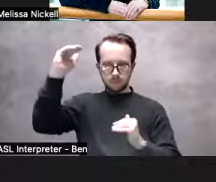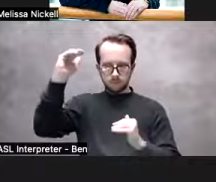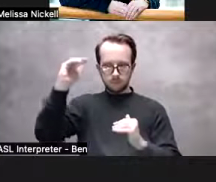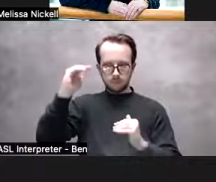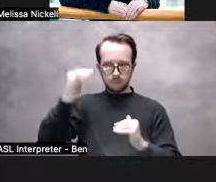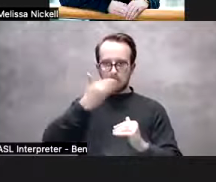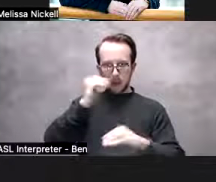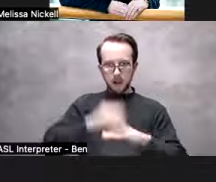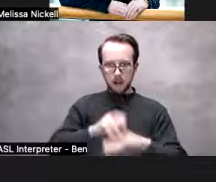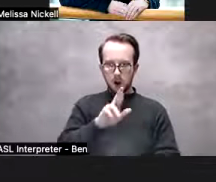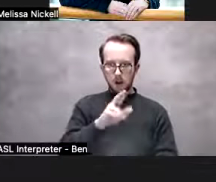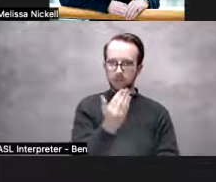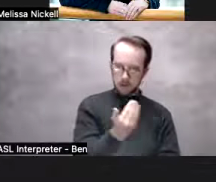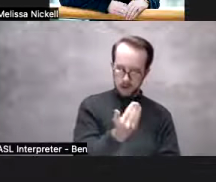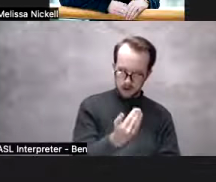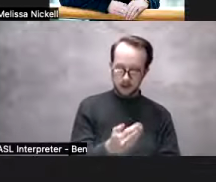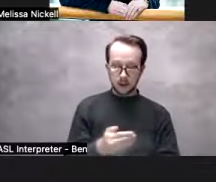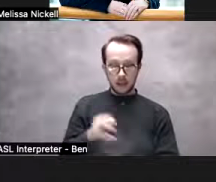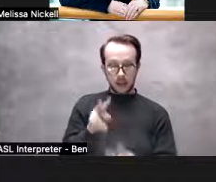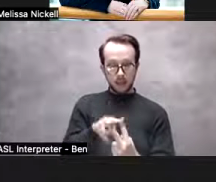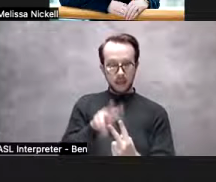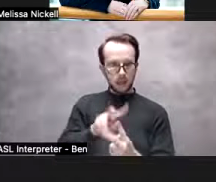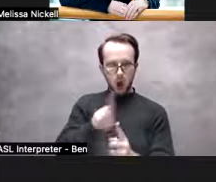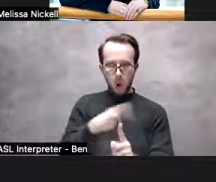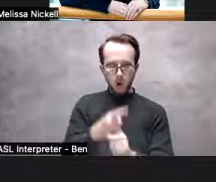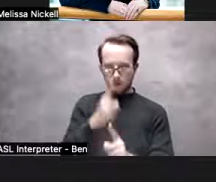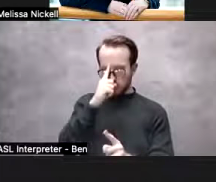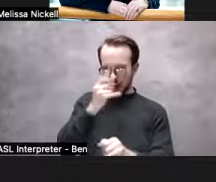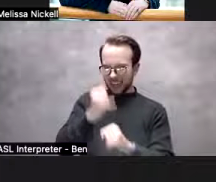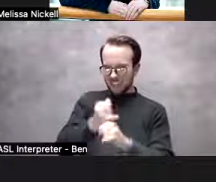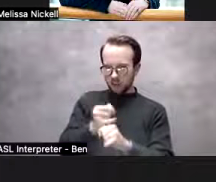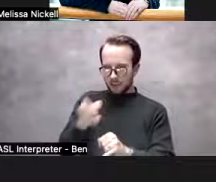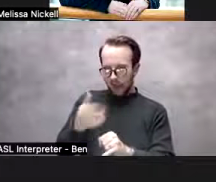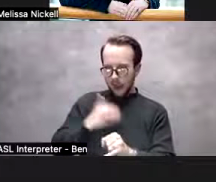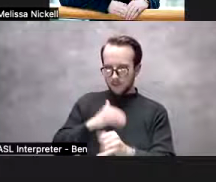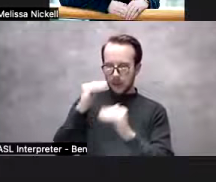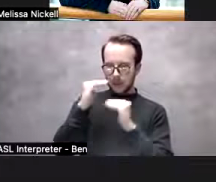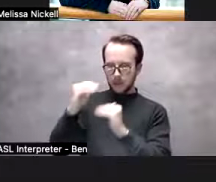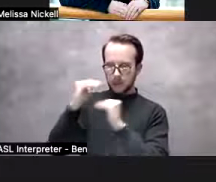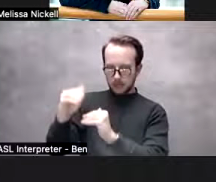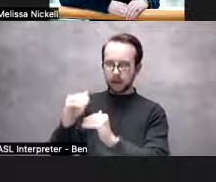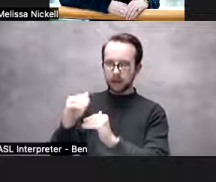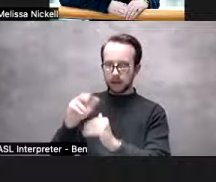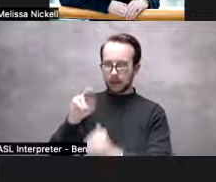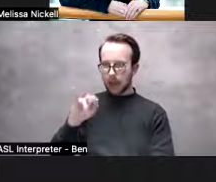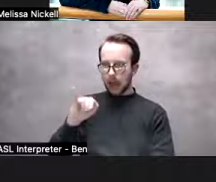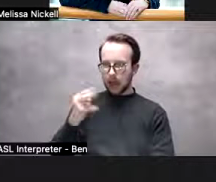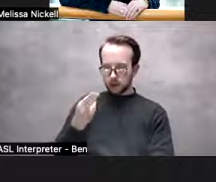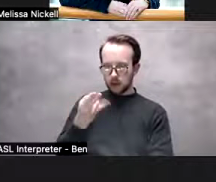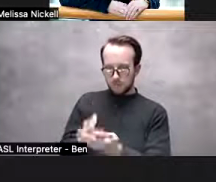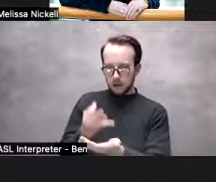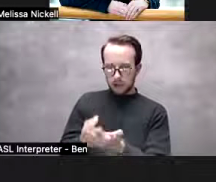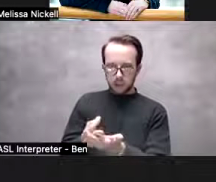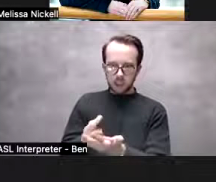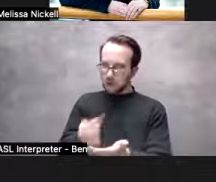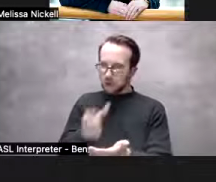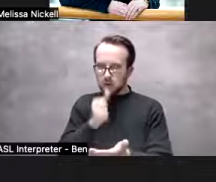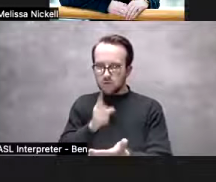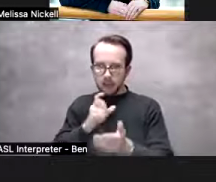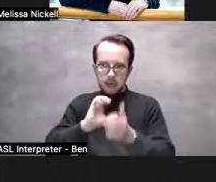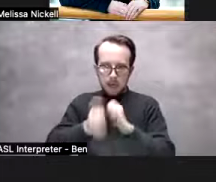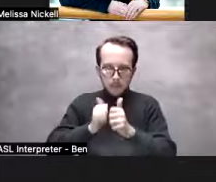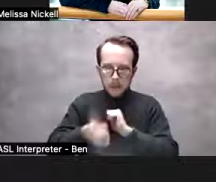these grants are only for institutions that have a limited amount of NIH funding. So you're not really competing with